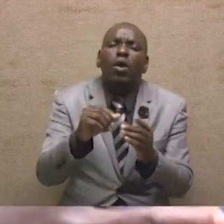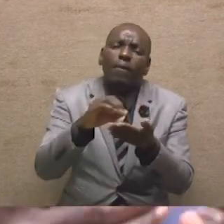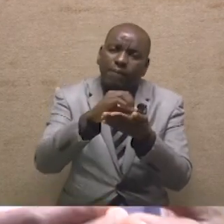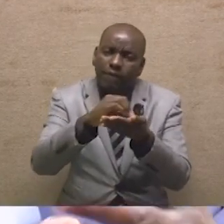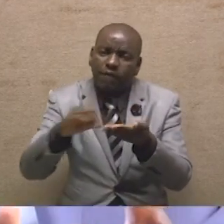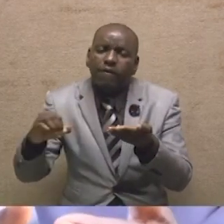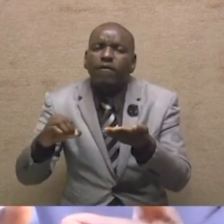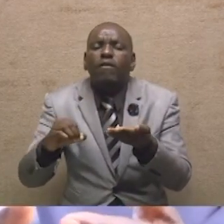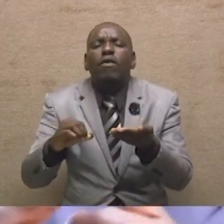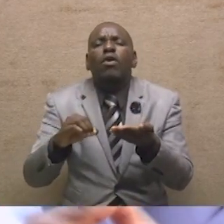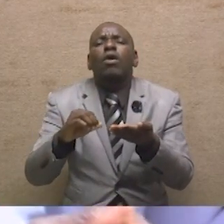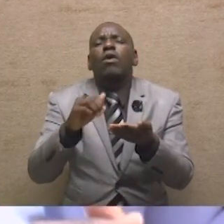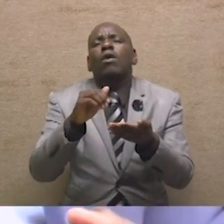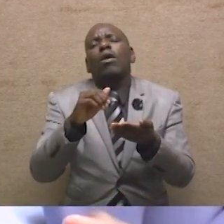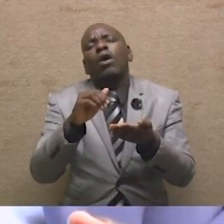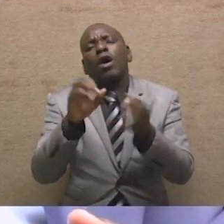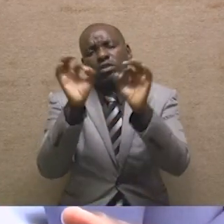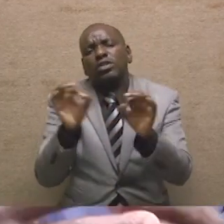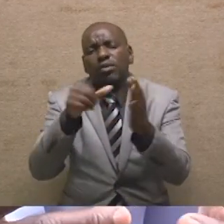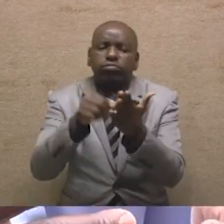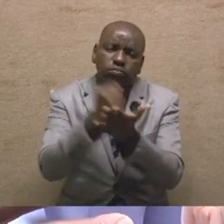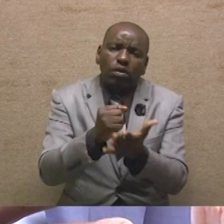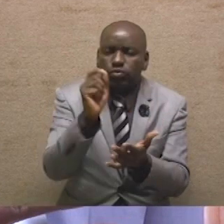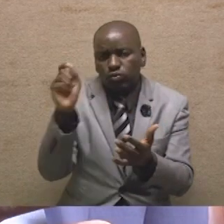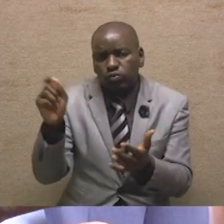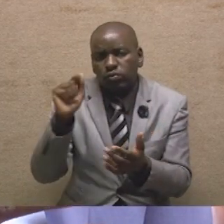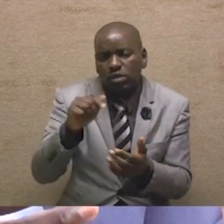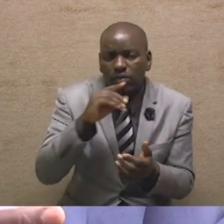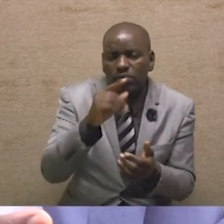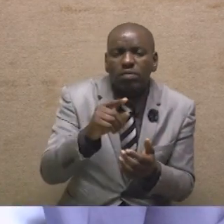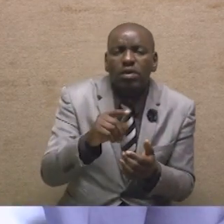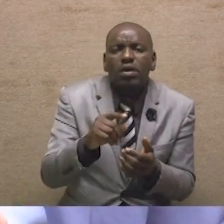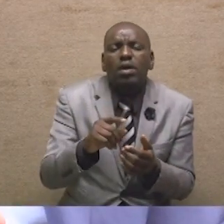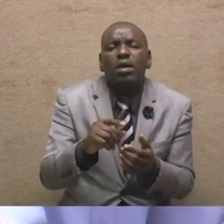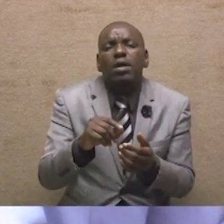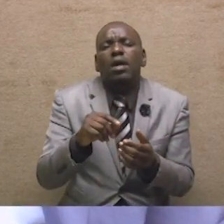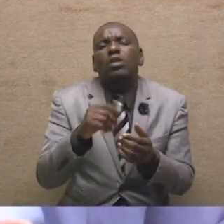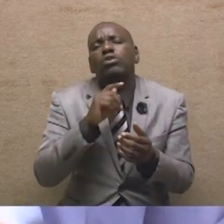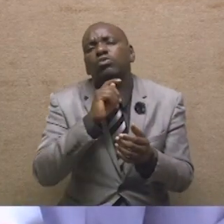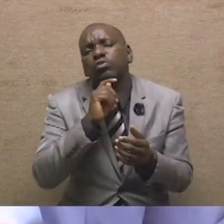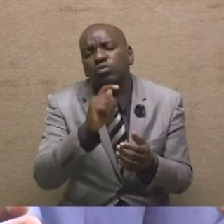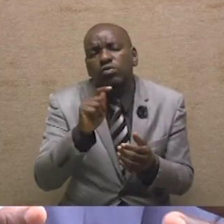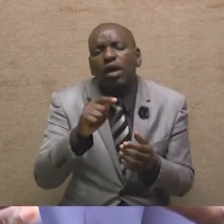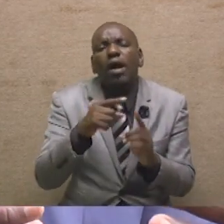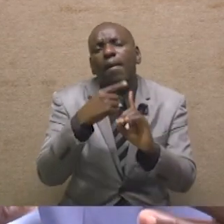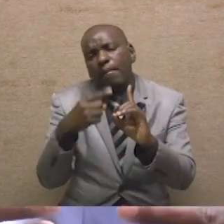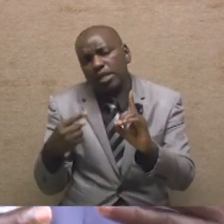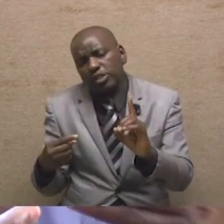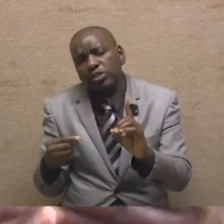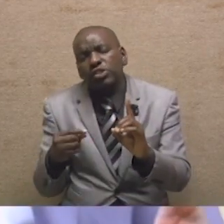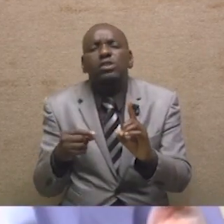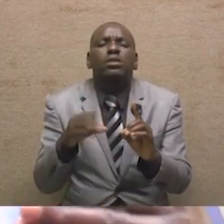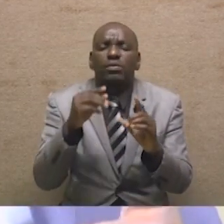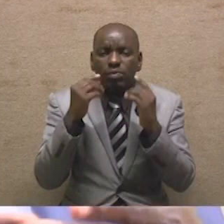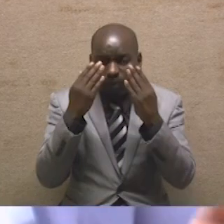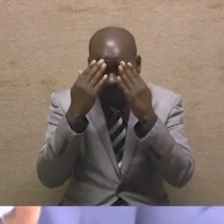of non-registered schools. But it came to a point where the practical reality was that the ministry really needed to be